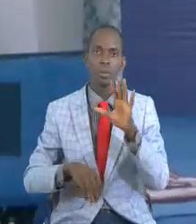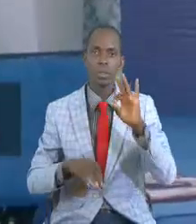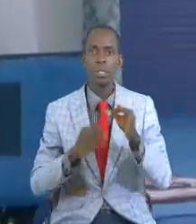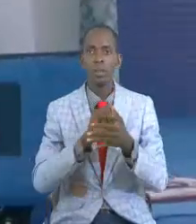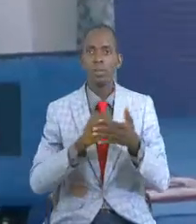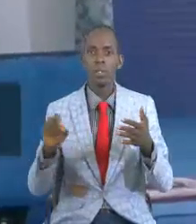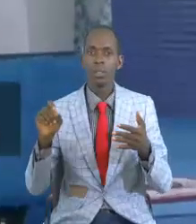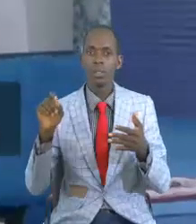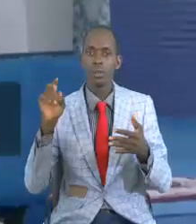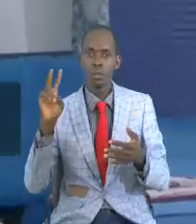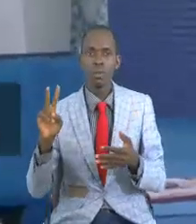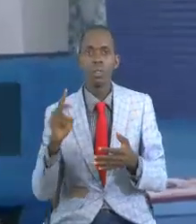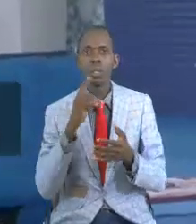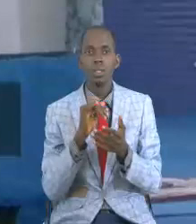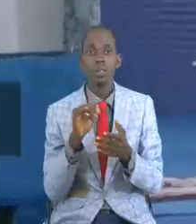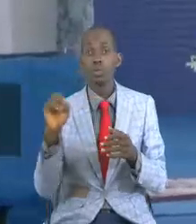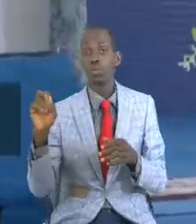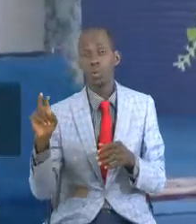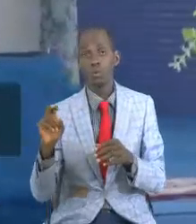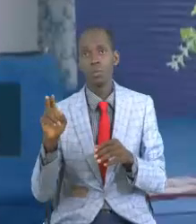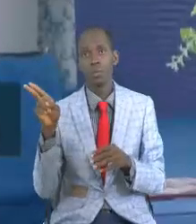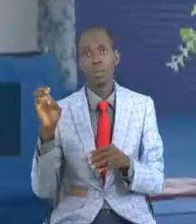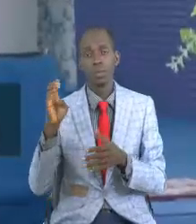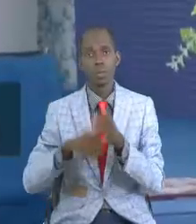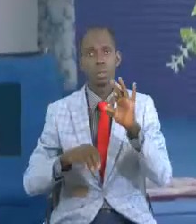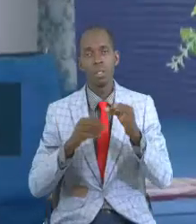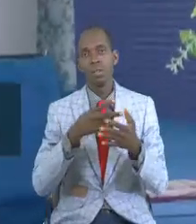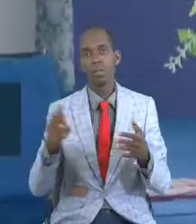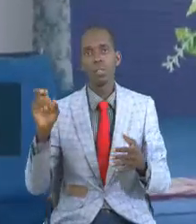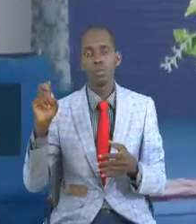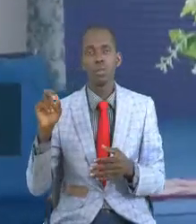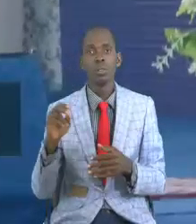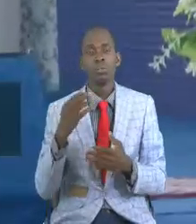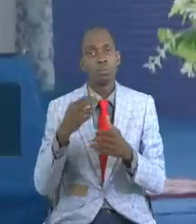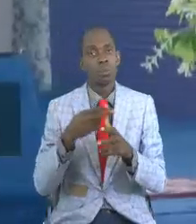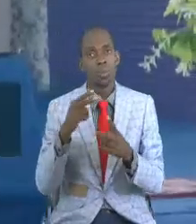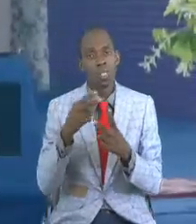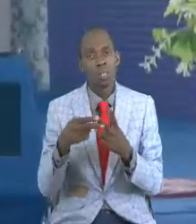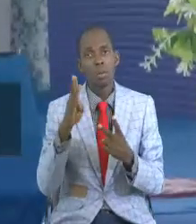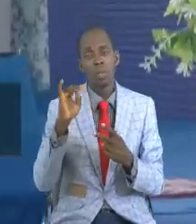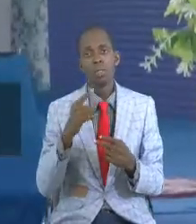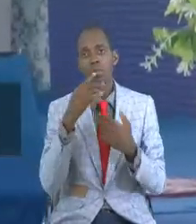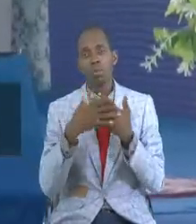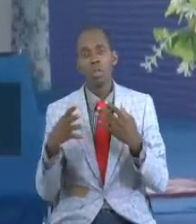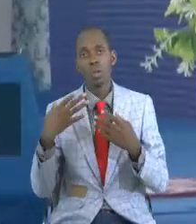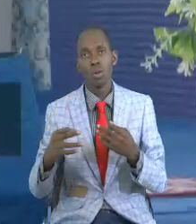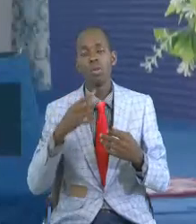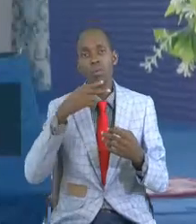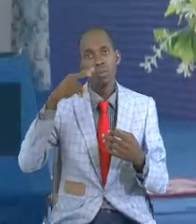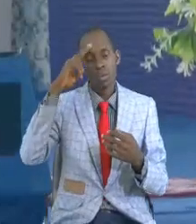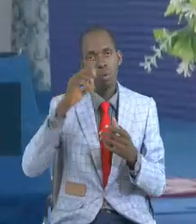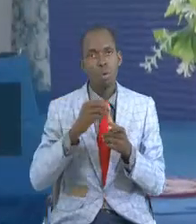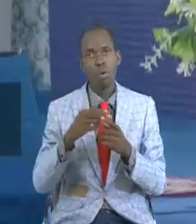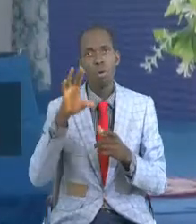neither by the blood of goats and calves, but by his own